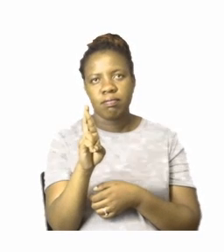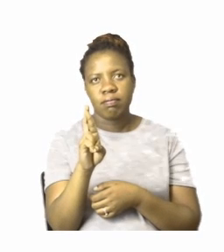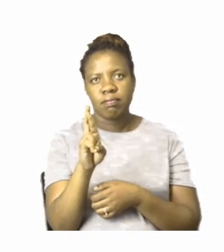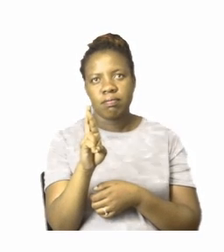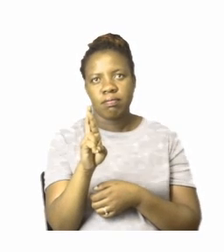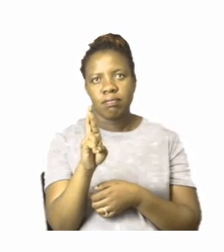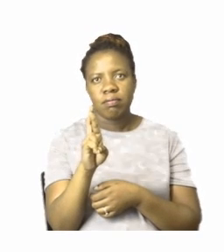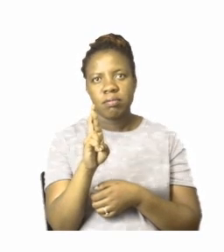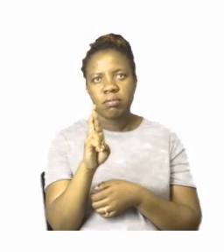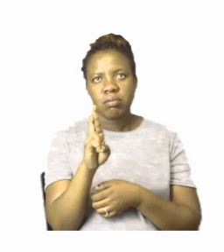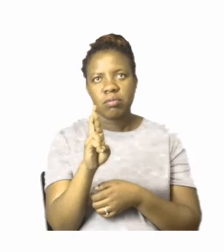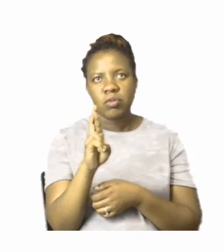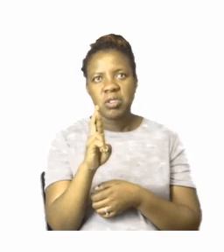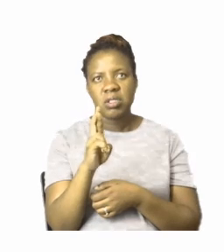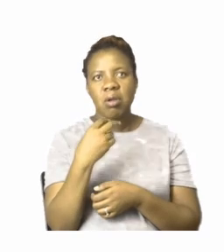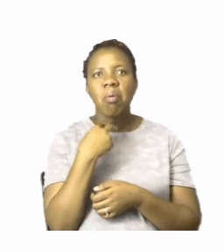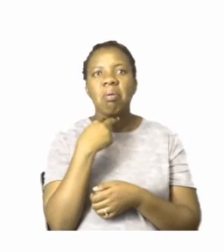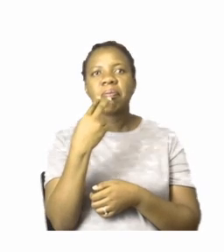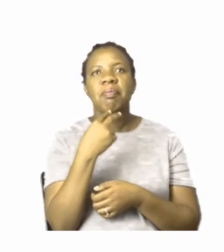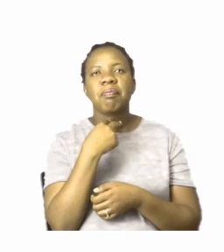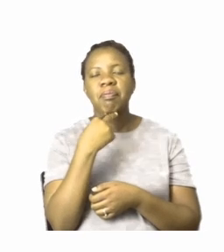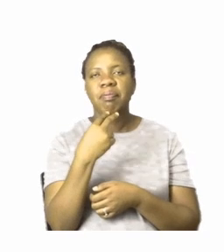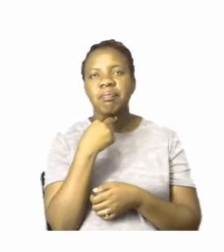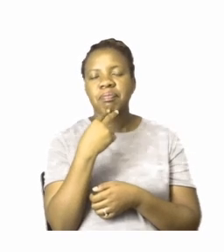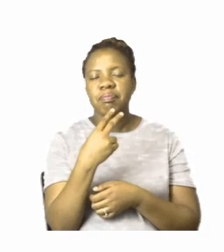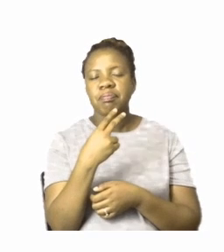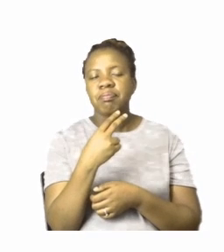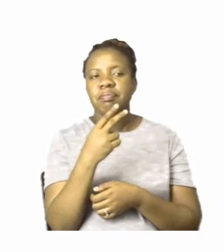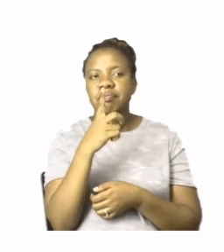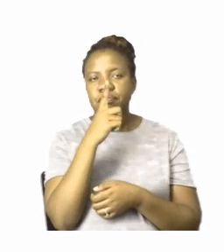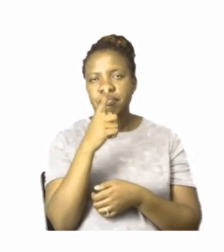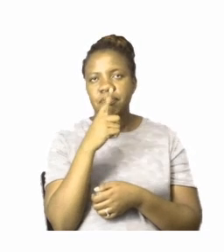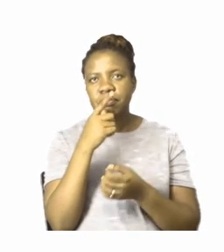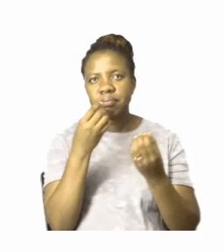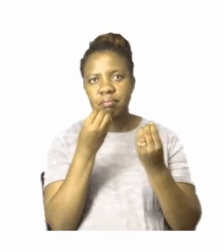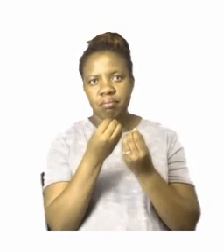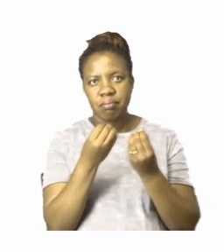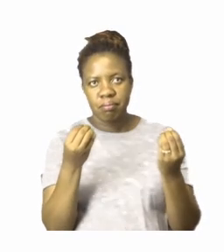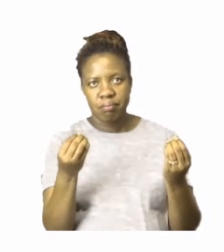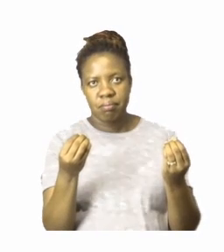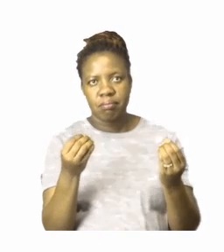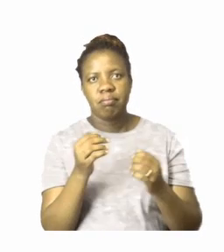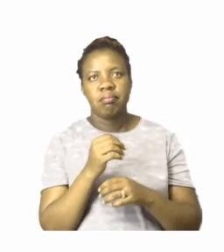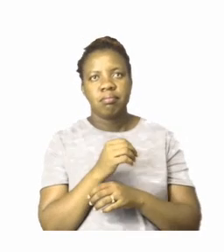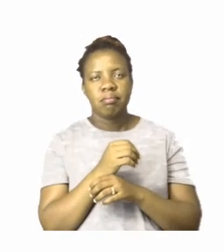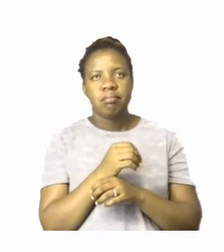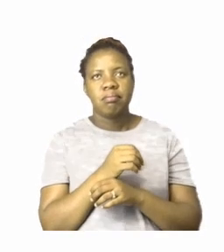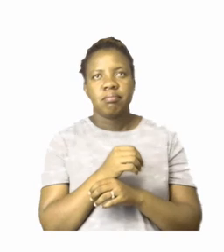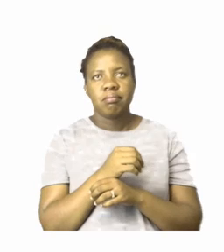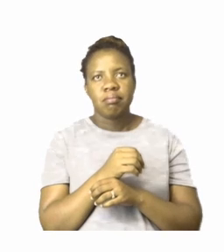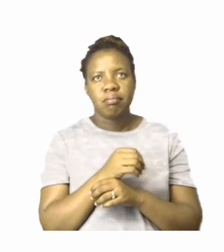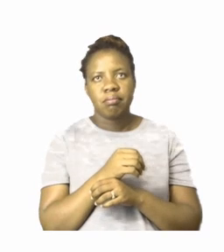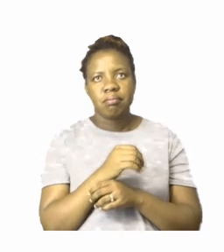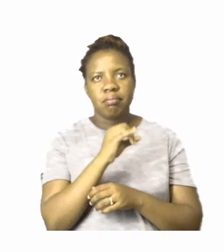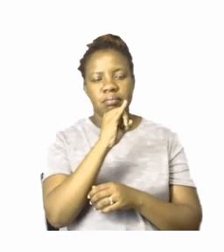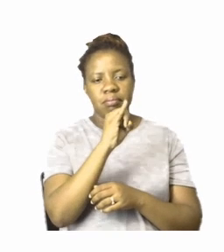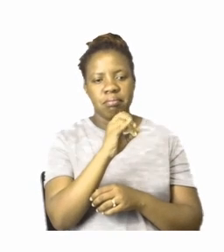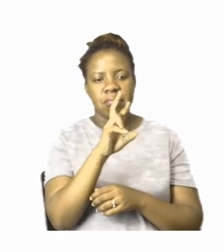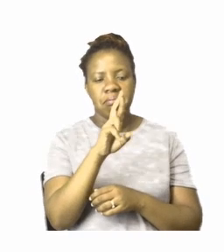is the I and the R words.